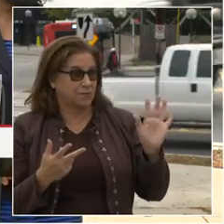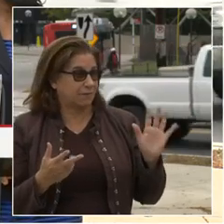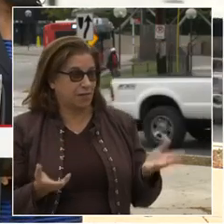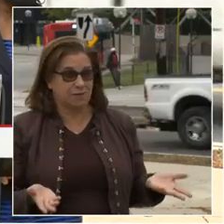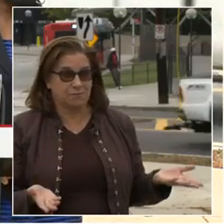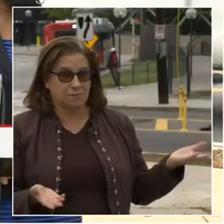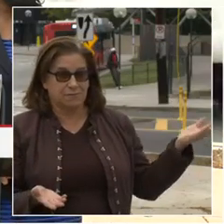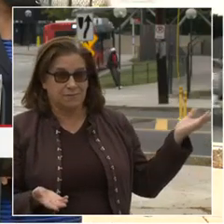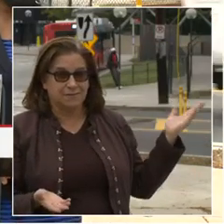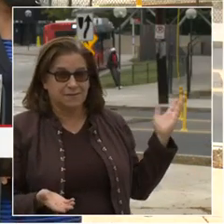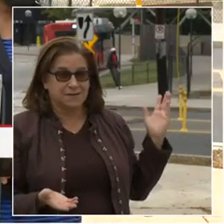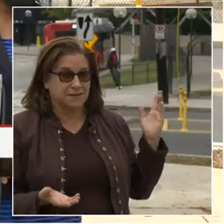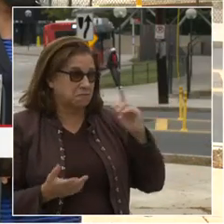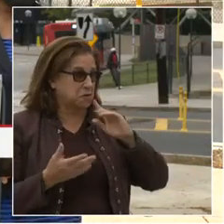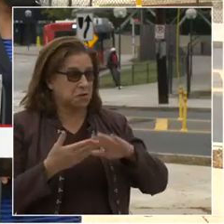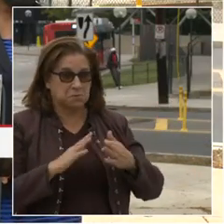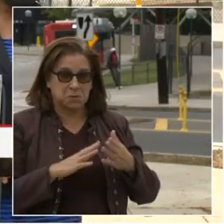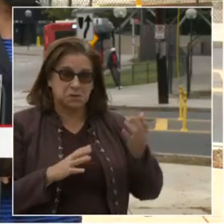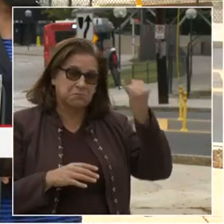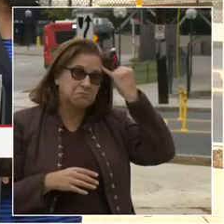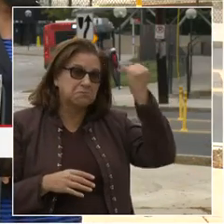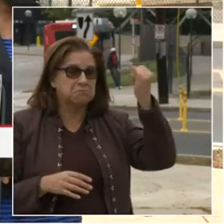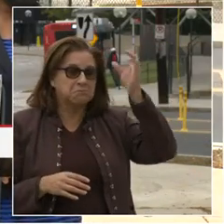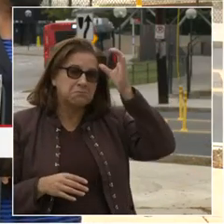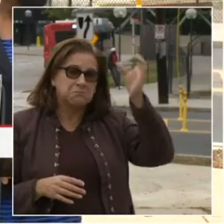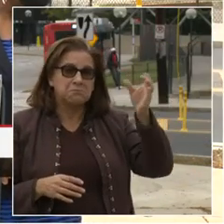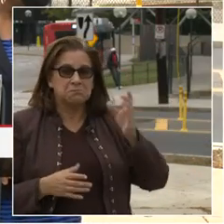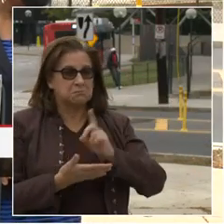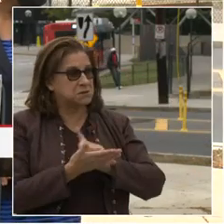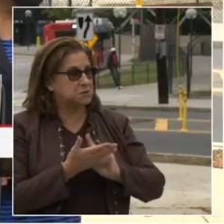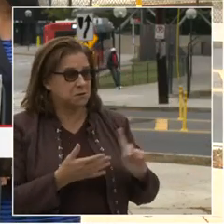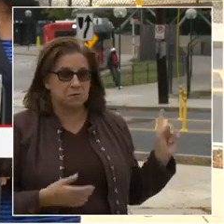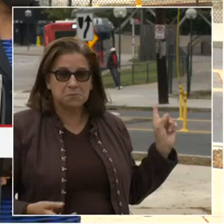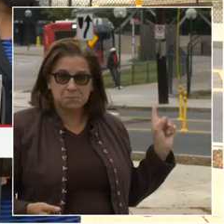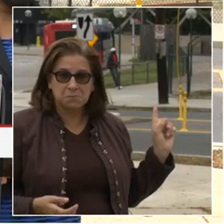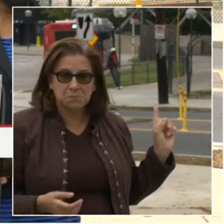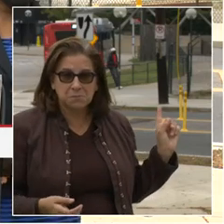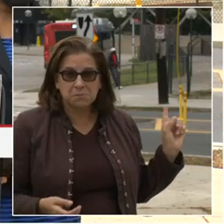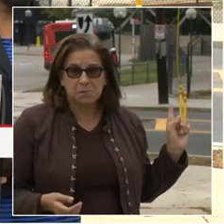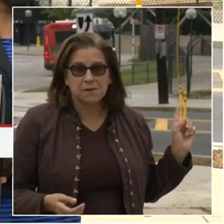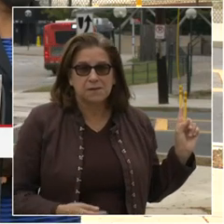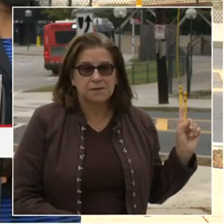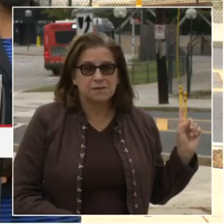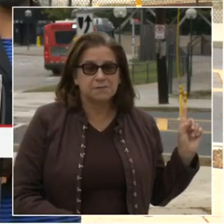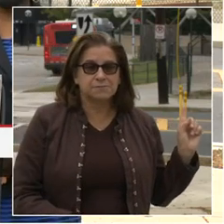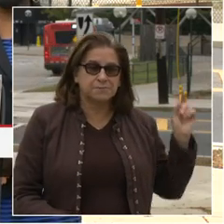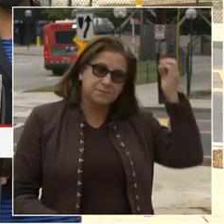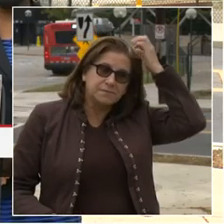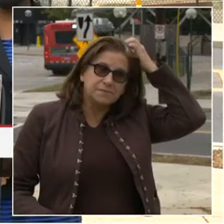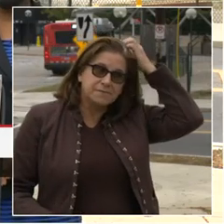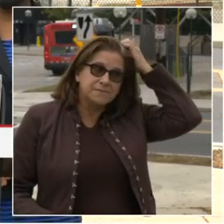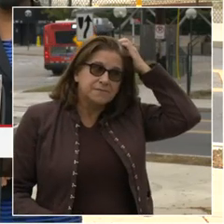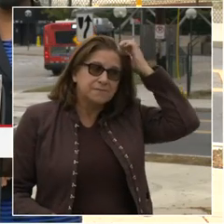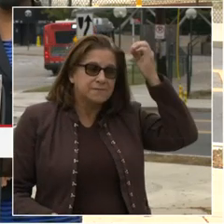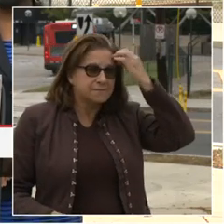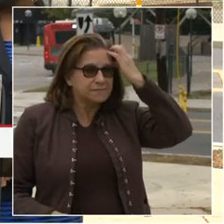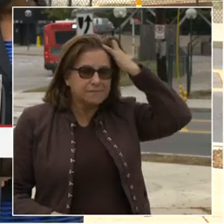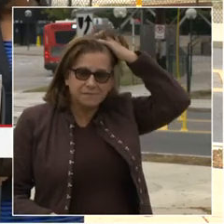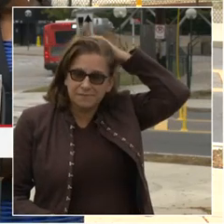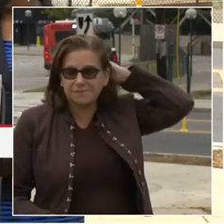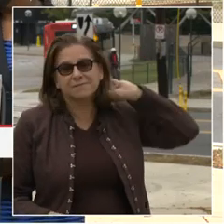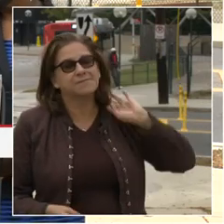for the community, and when they're having activities, the people who are